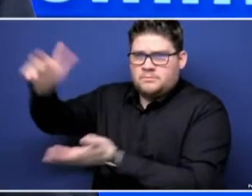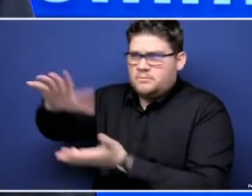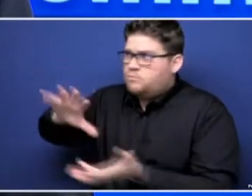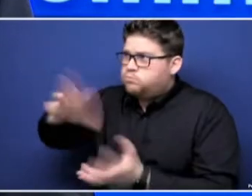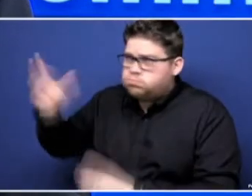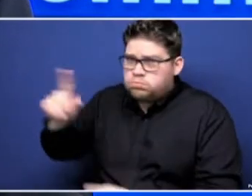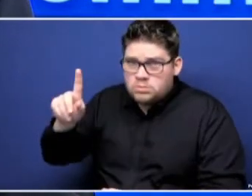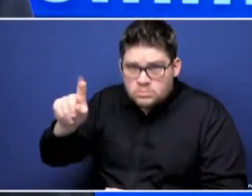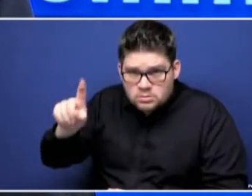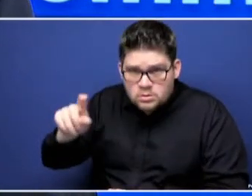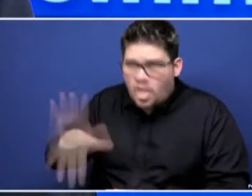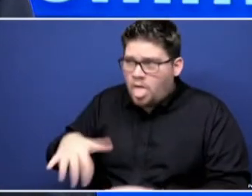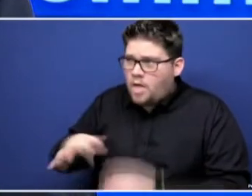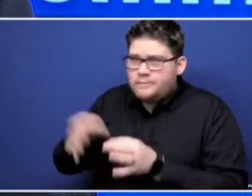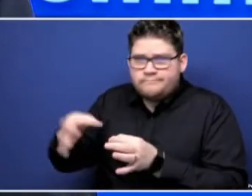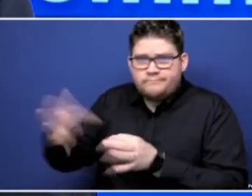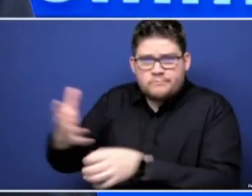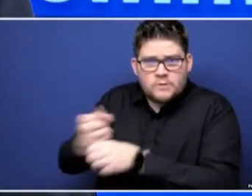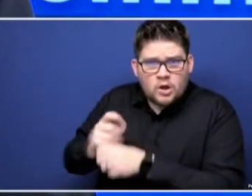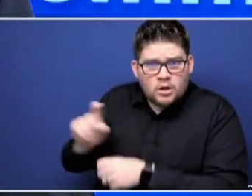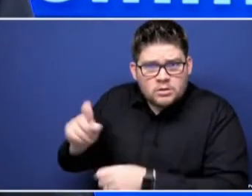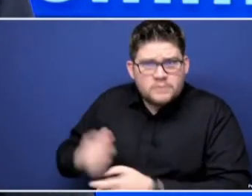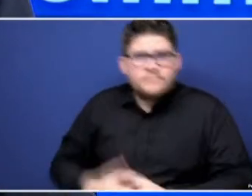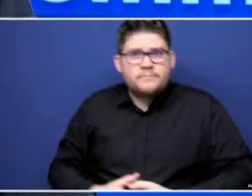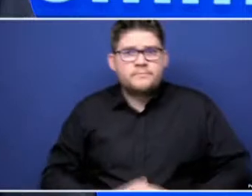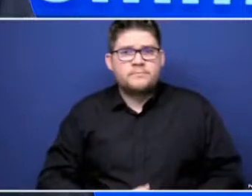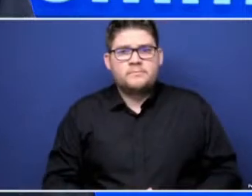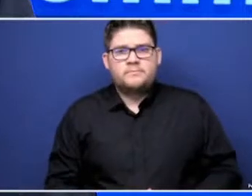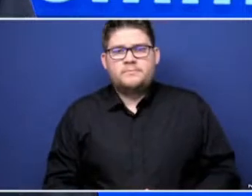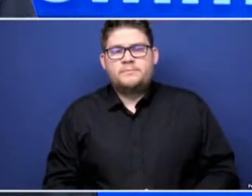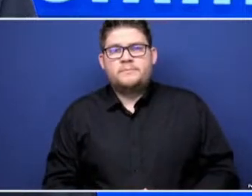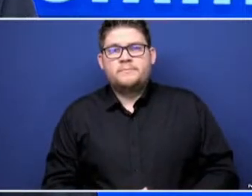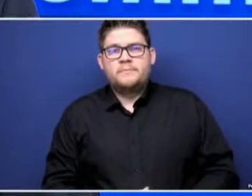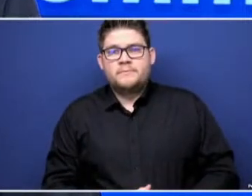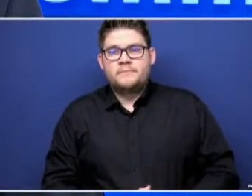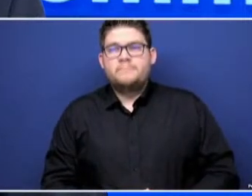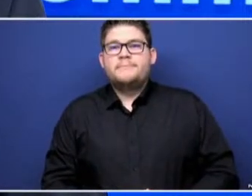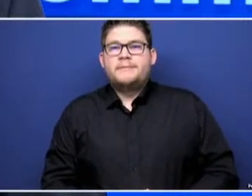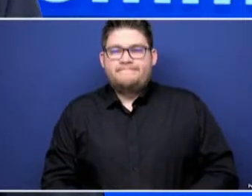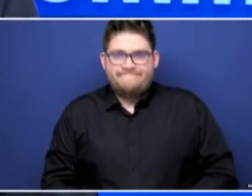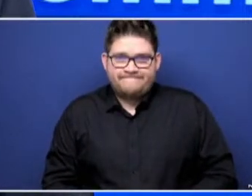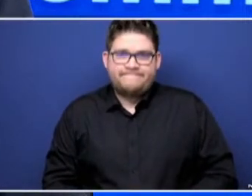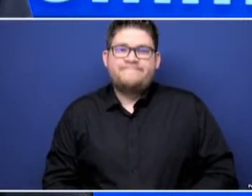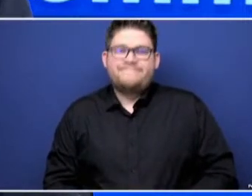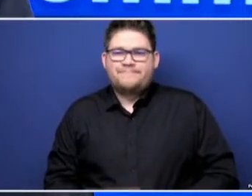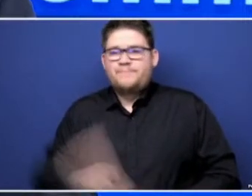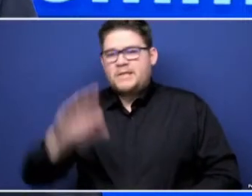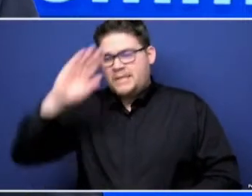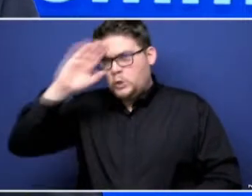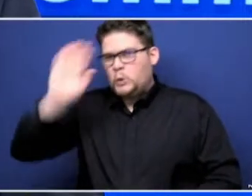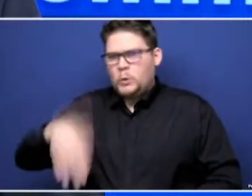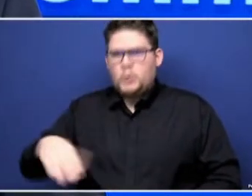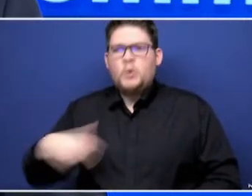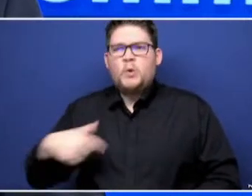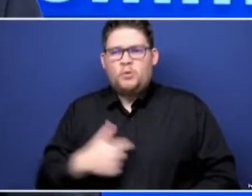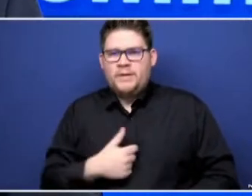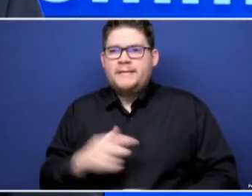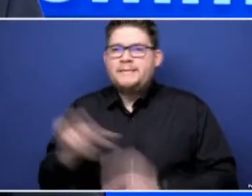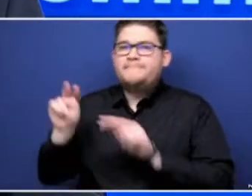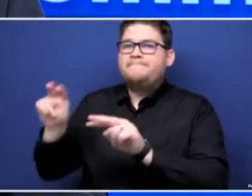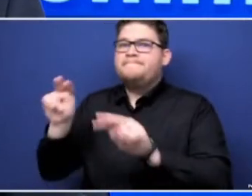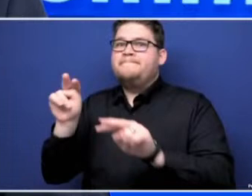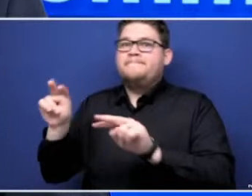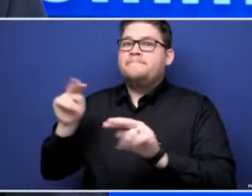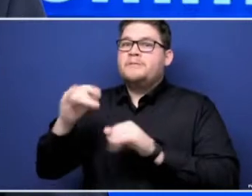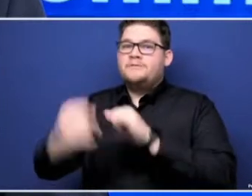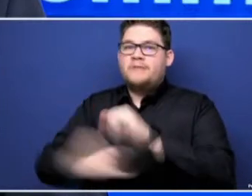that means we have to steward those resources in the interest of the broader community and use them strategically, as we did in Prince Rupert and as we